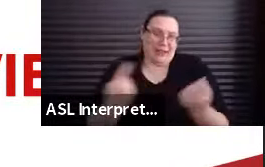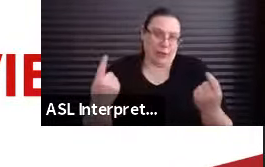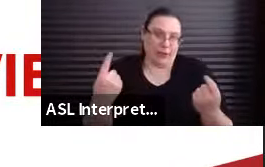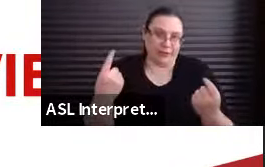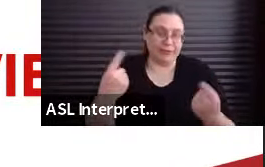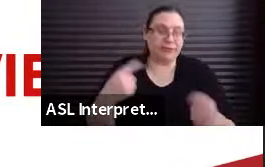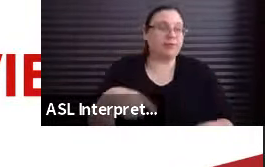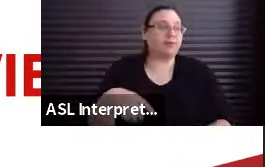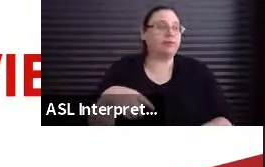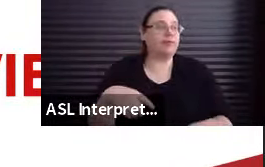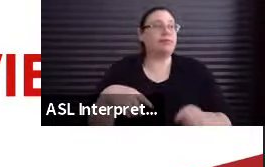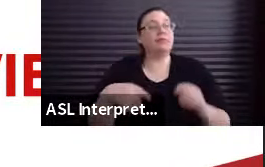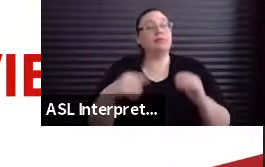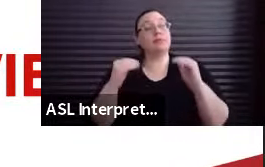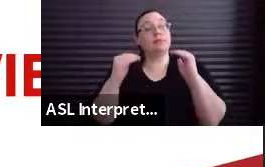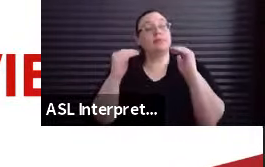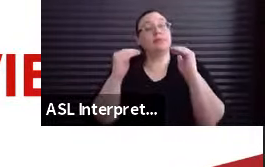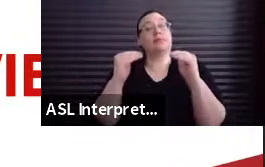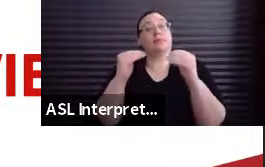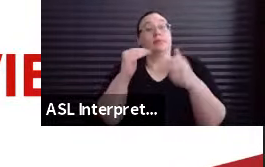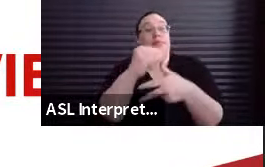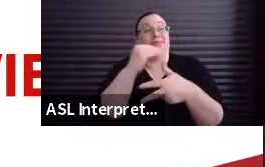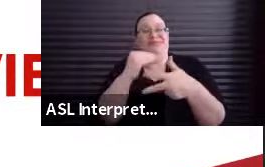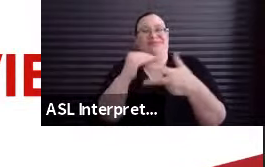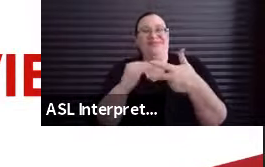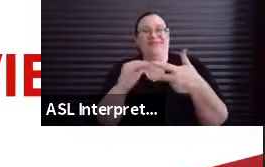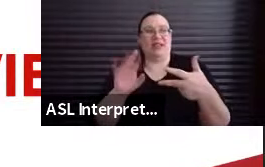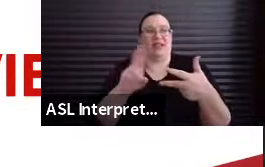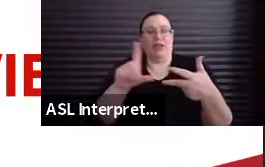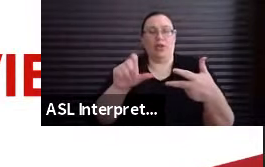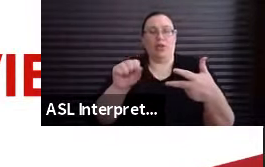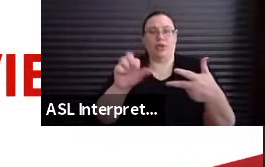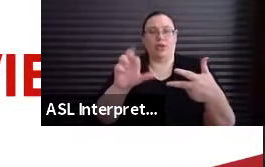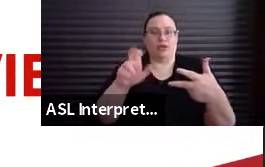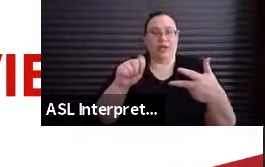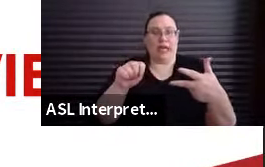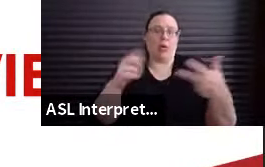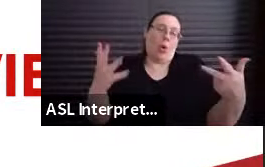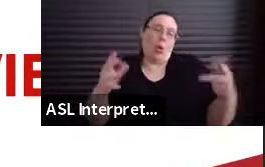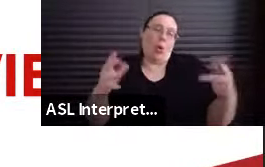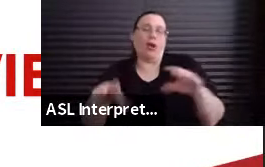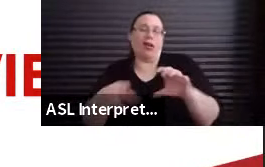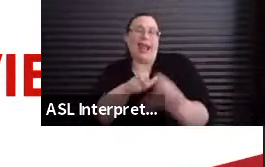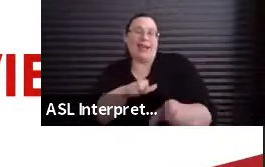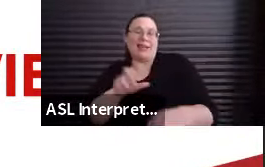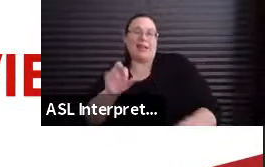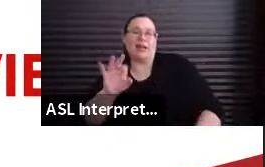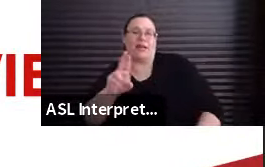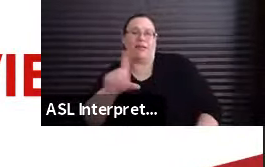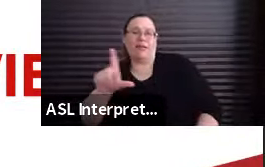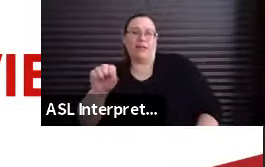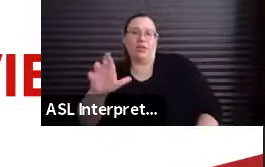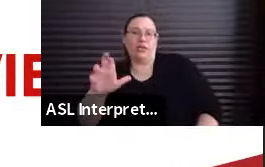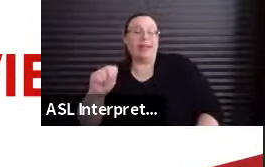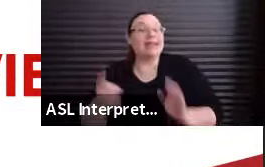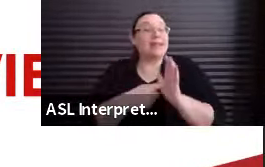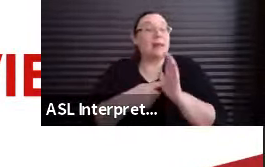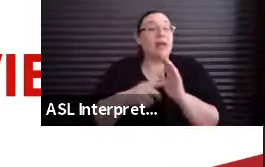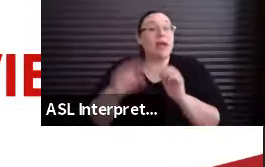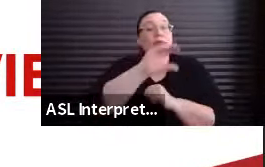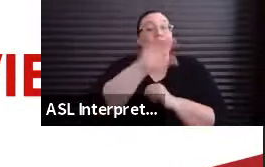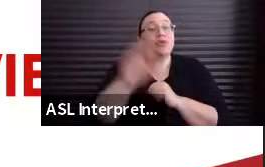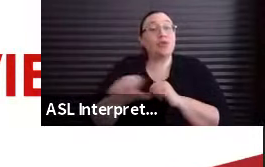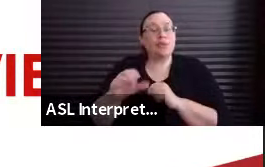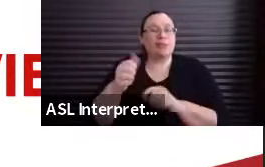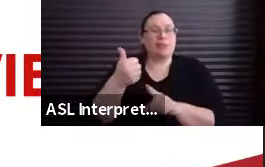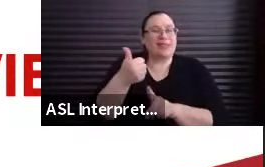And then right below that, you see a full screen or exit full screen option. So sometimes Zoom puts